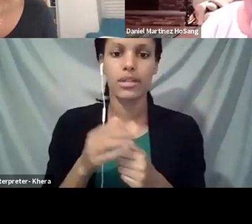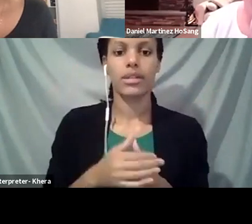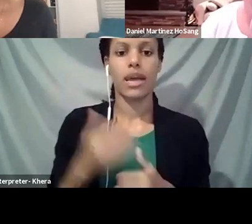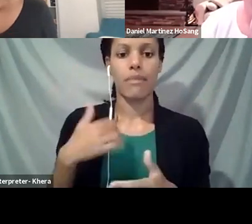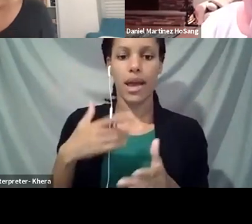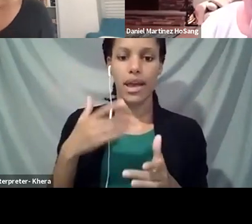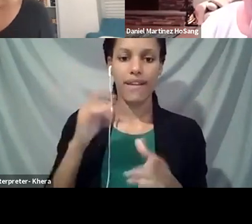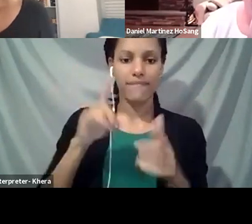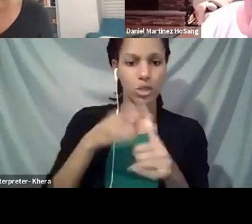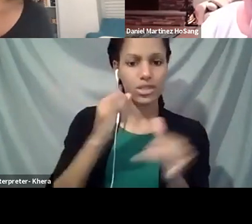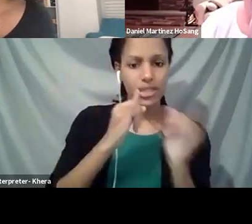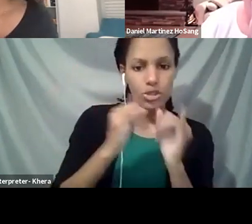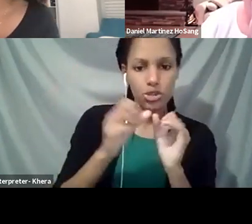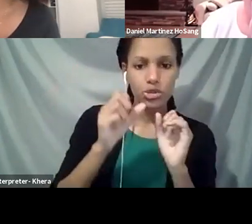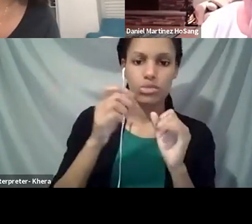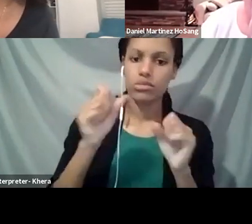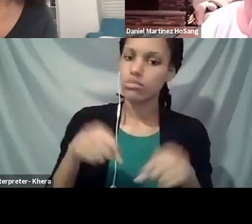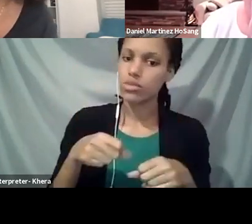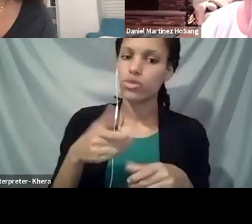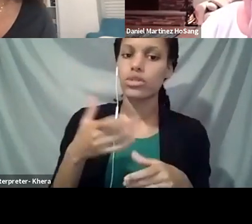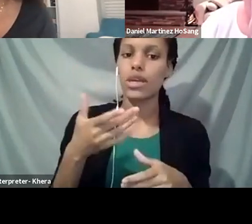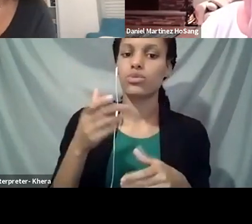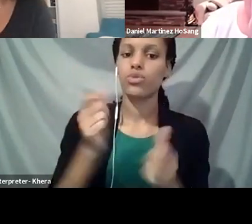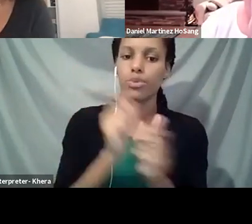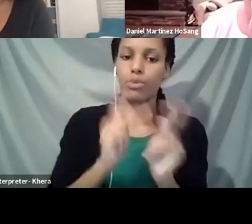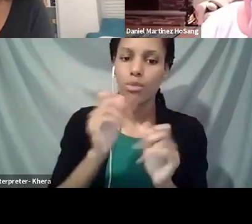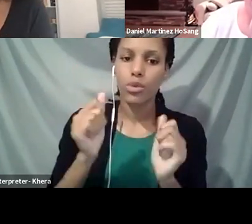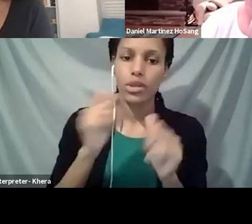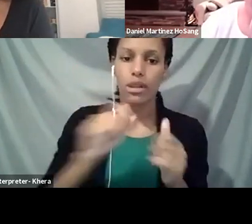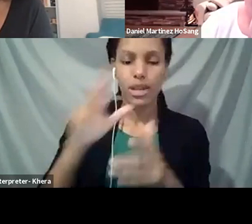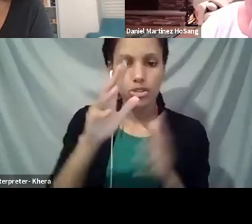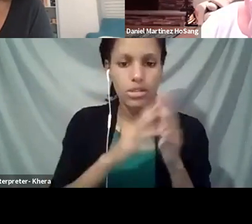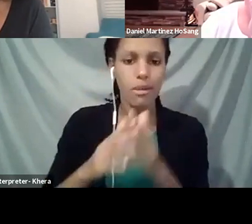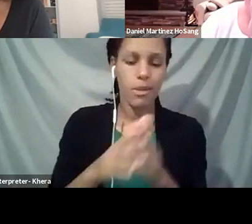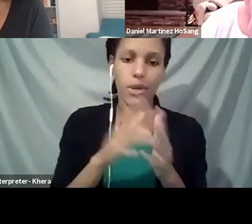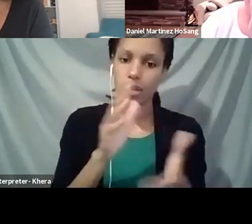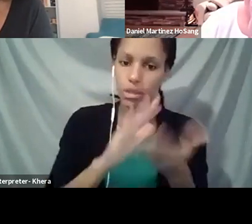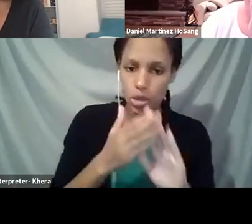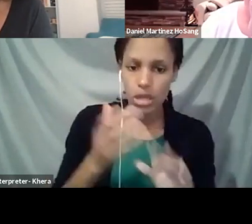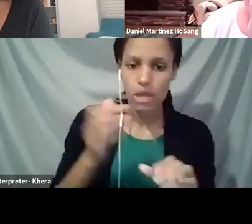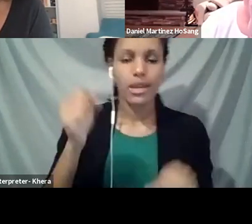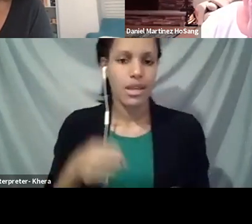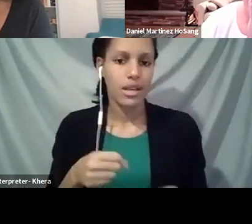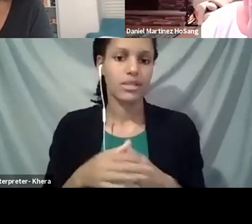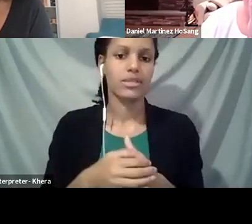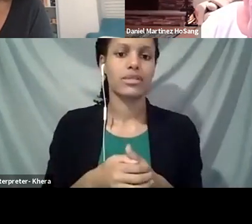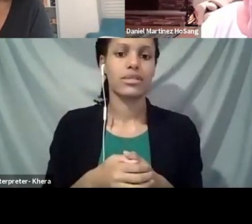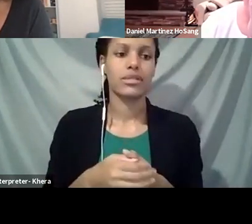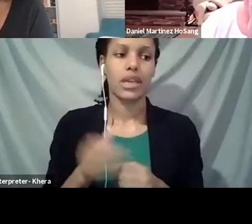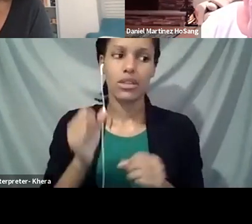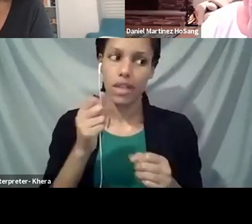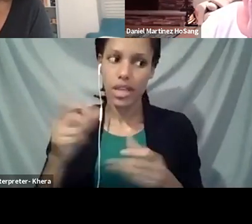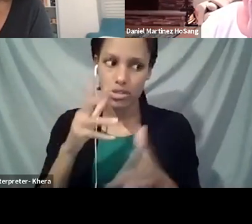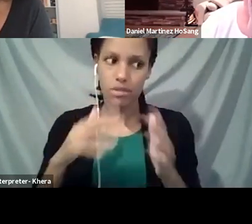were the one leading the school diversity opposition movement, but also that, you know, it wasn't the full picture. Like Professor Wong said, support